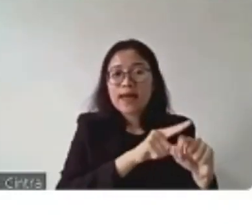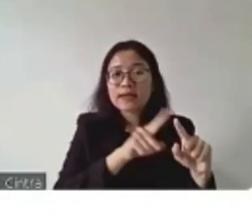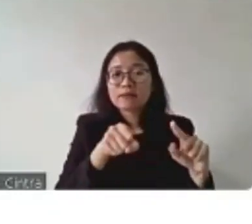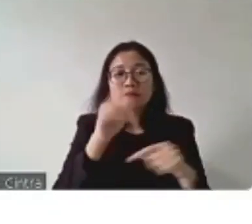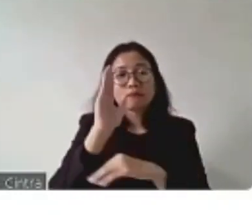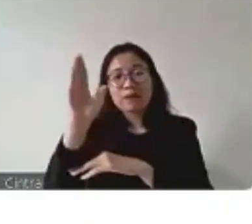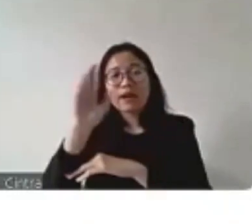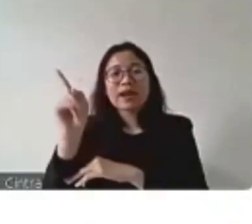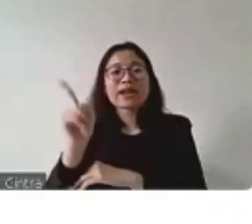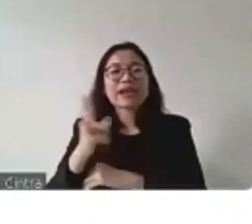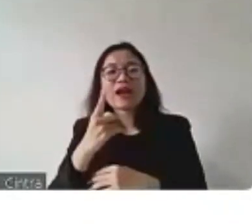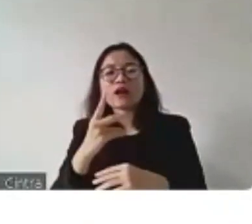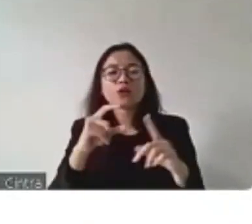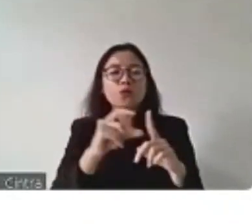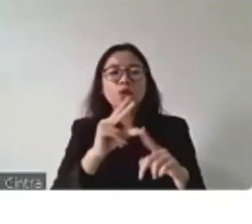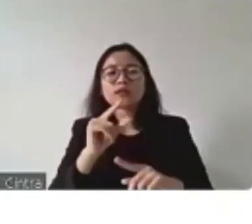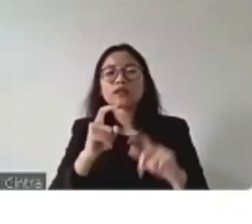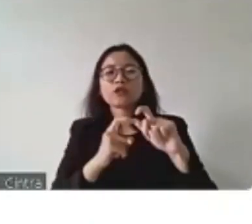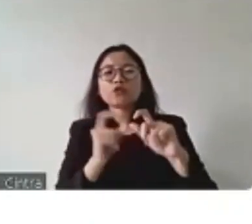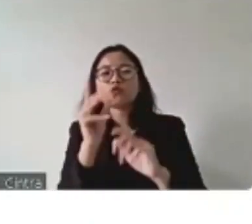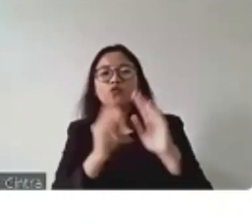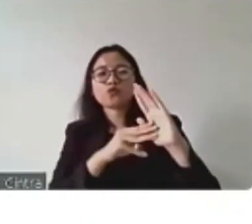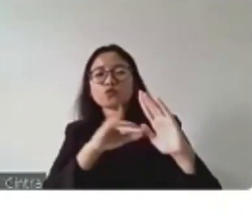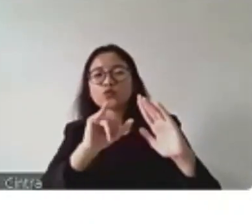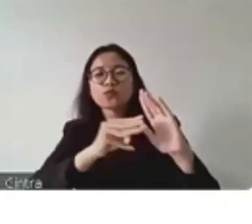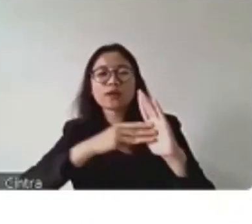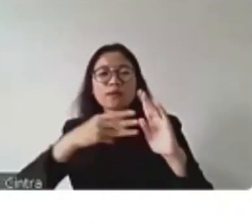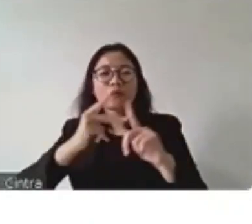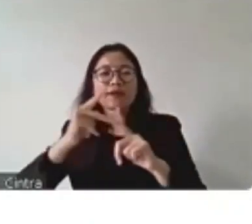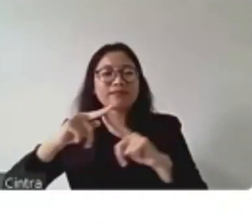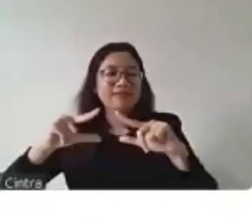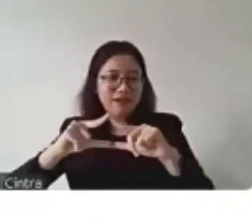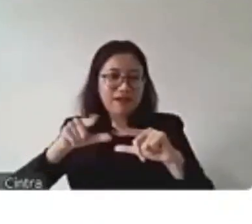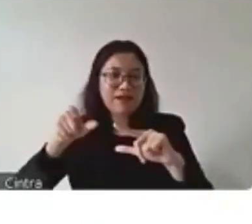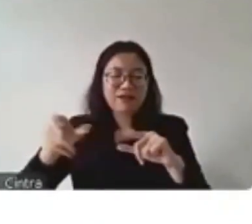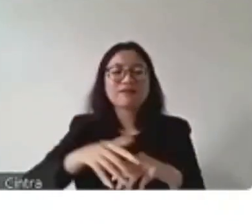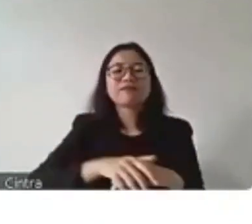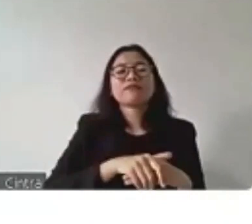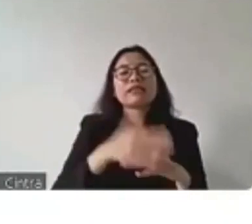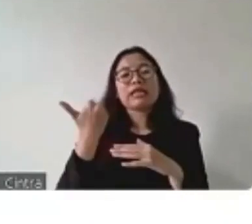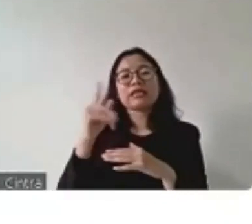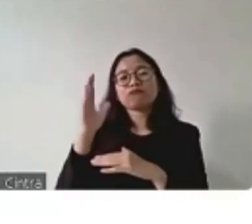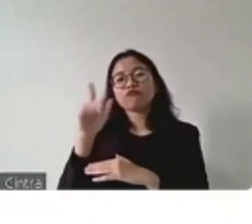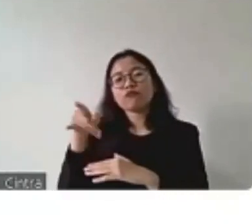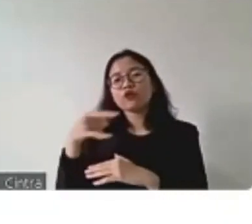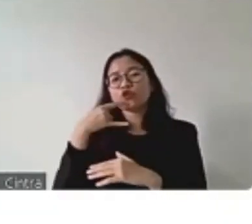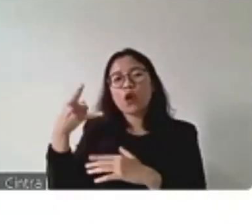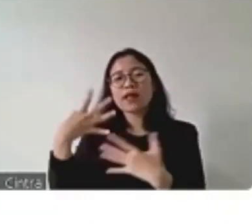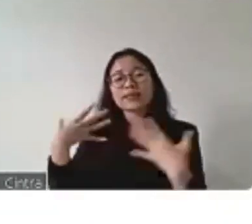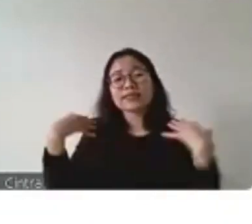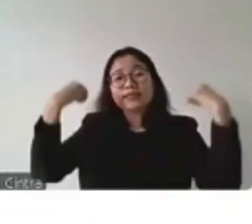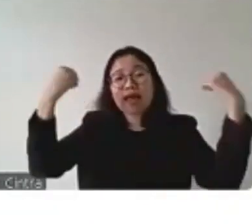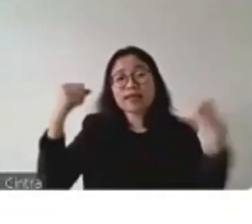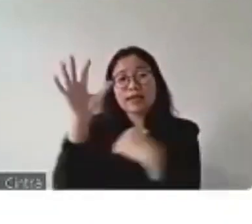solid, the solid one. Climate health is public health. So if we